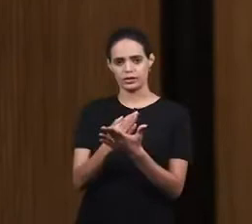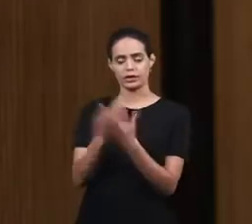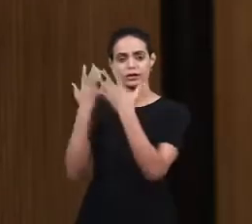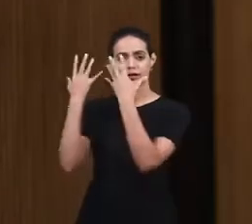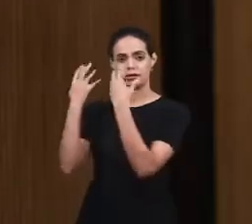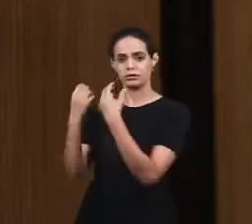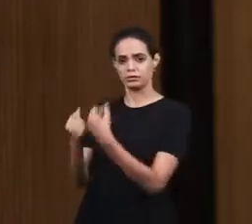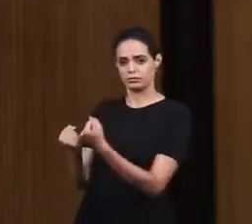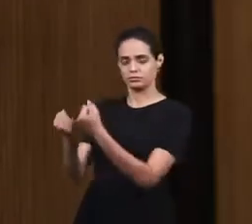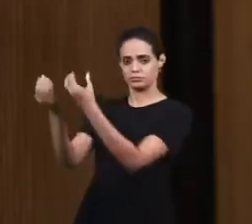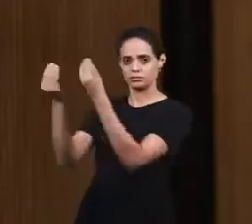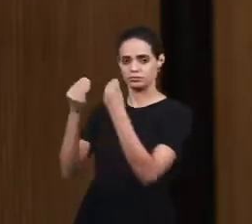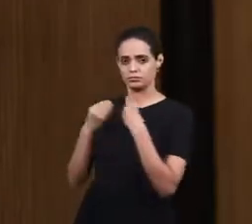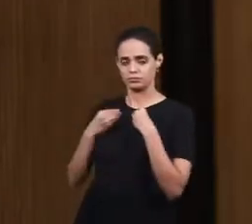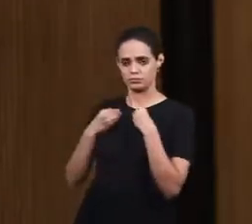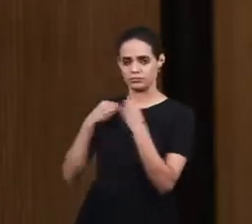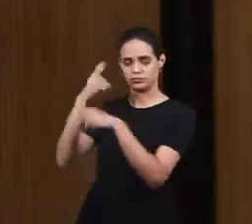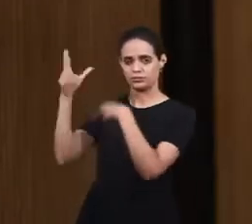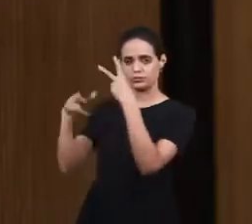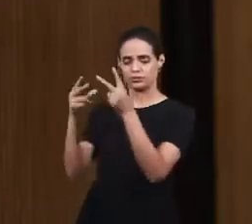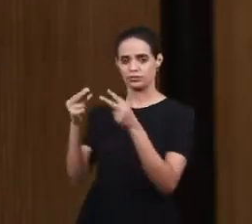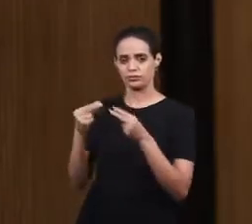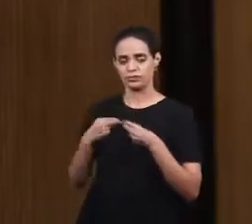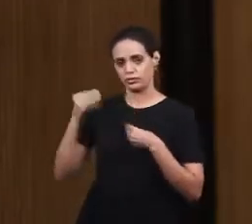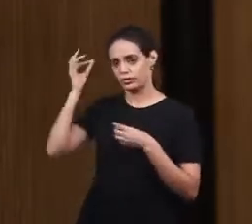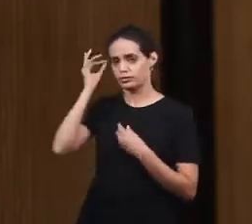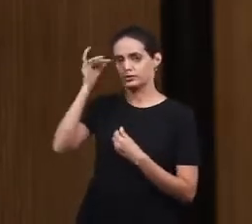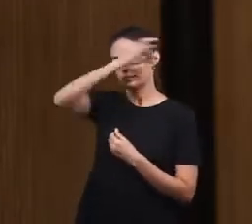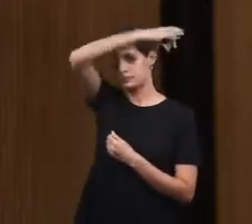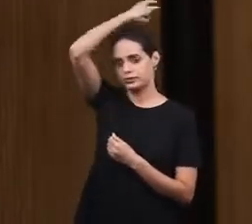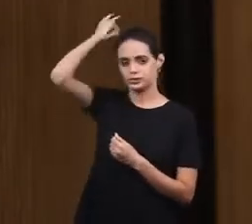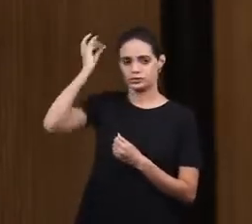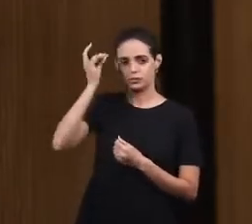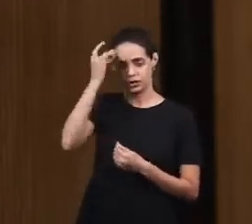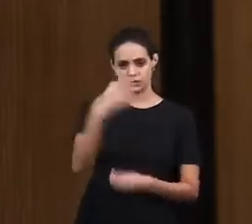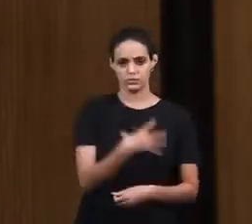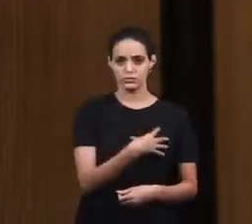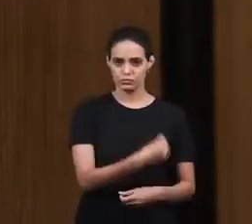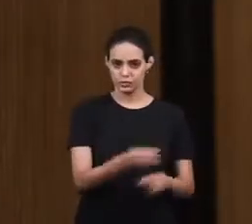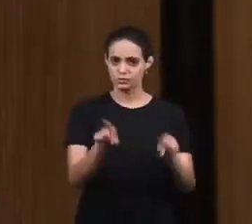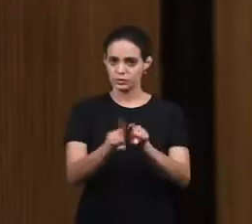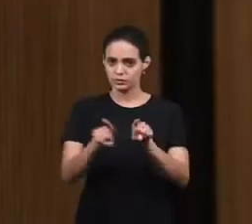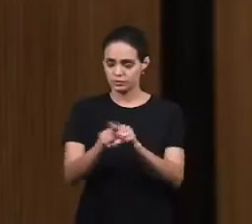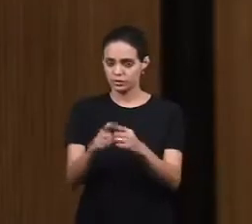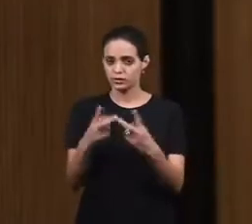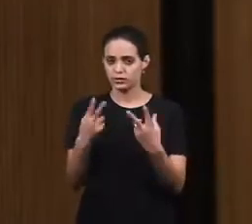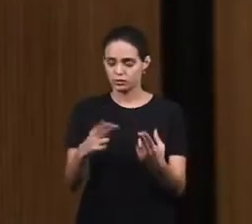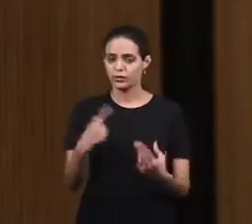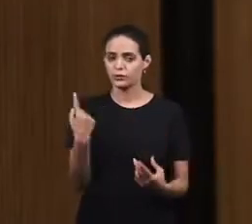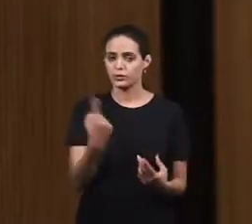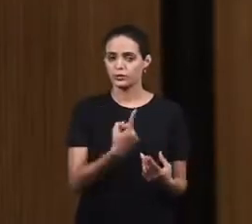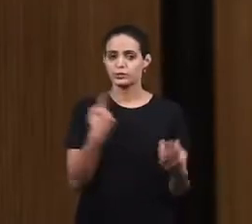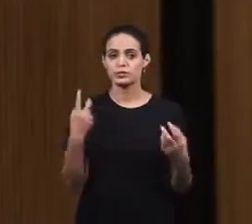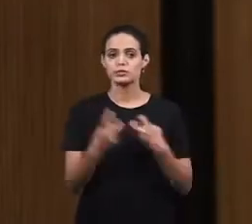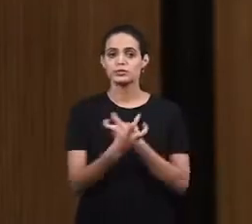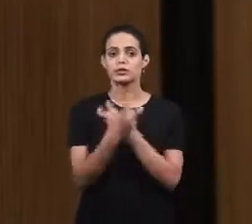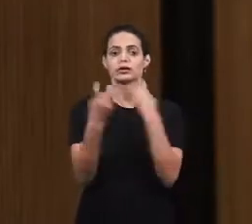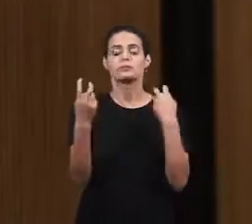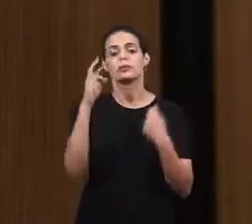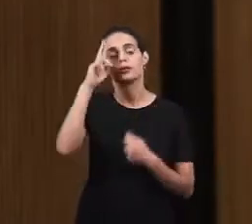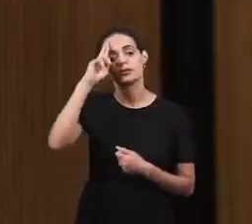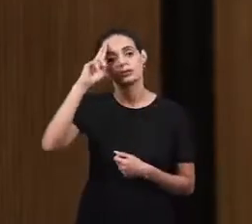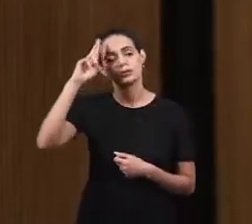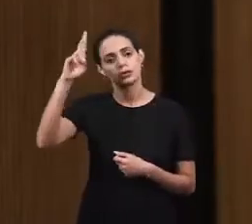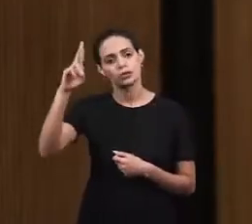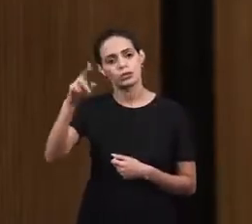he got all the spiritual inheritance, the same way our children have this blessing. And we need to pray.